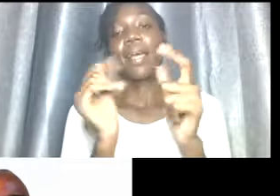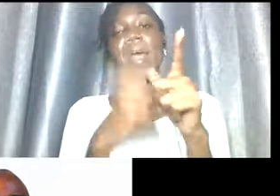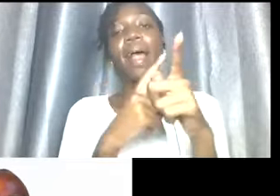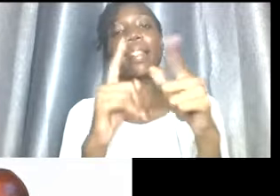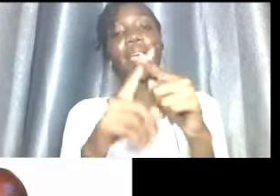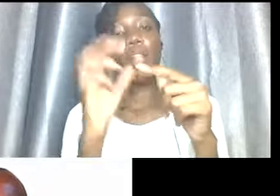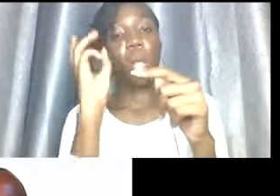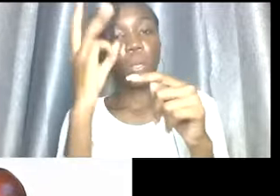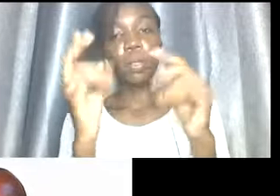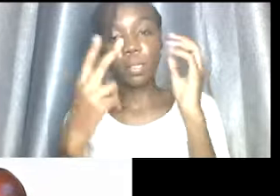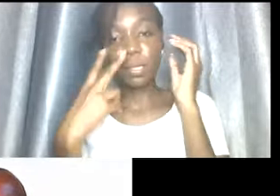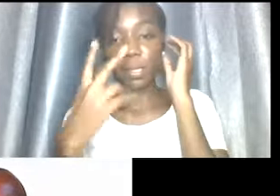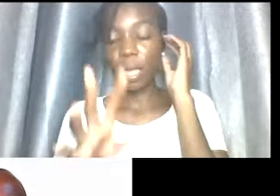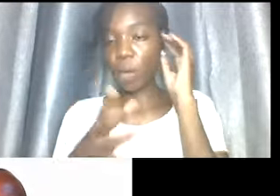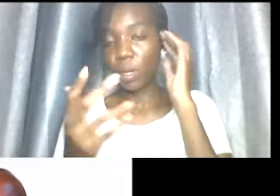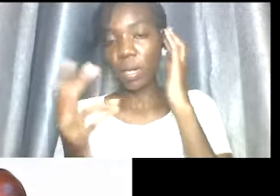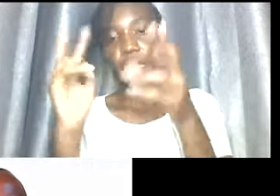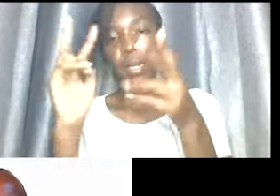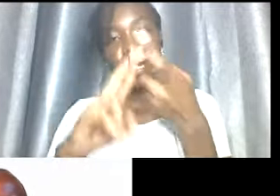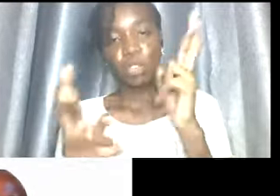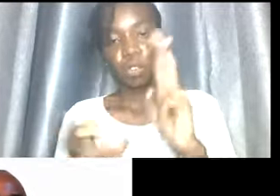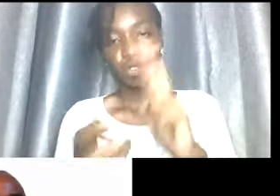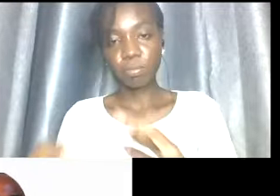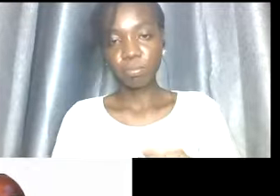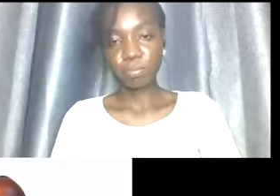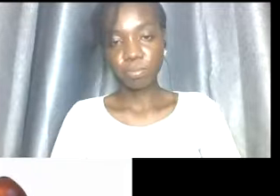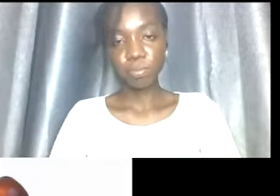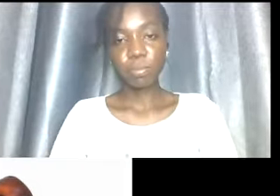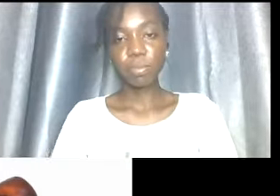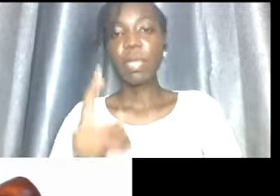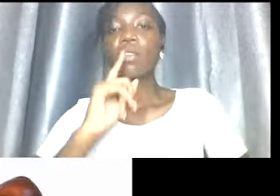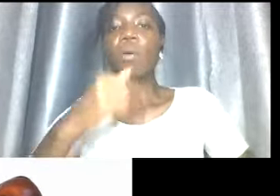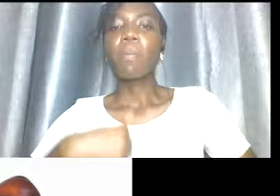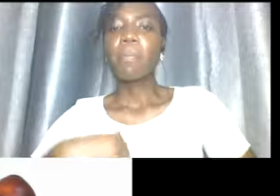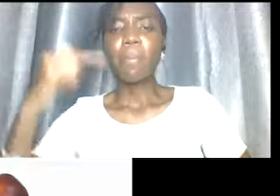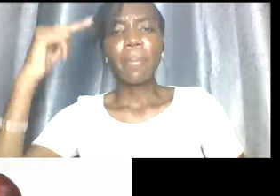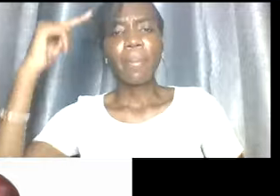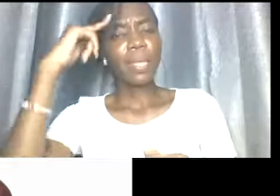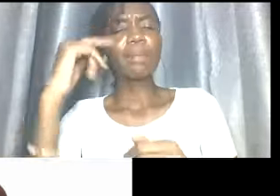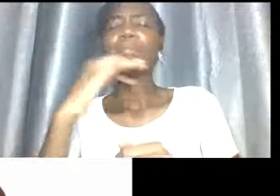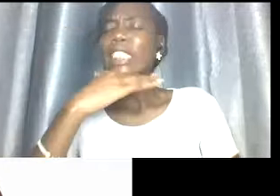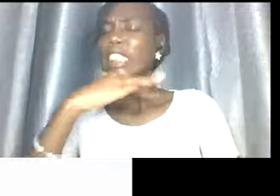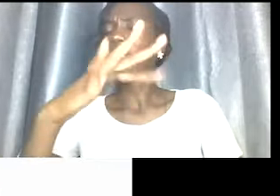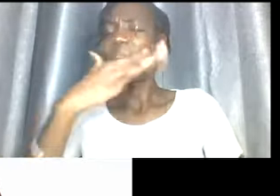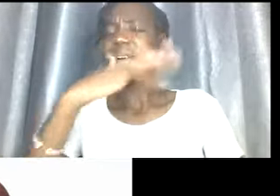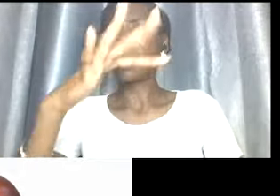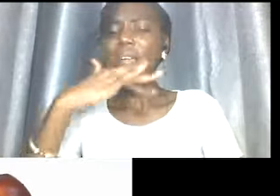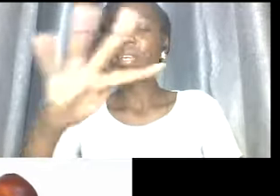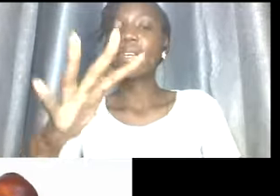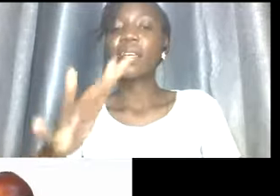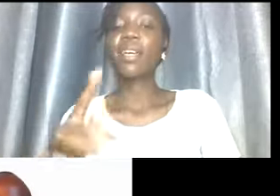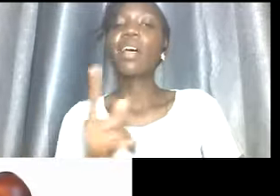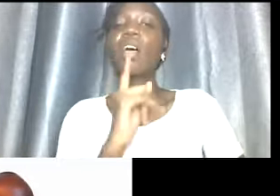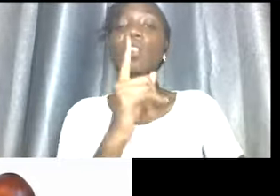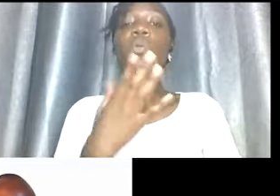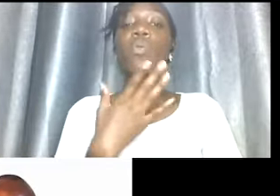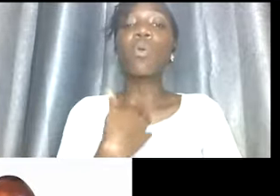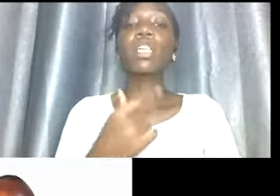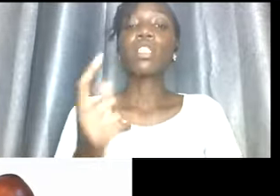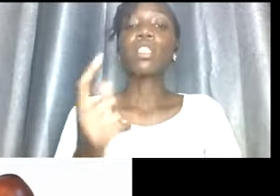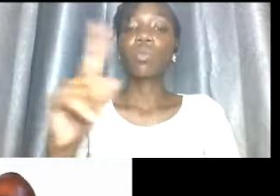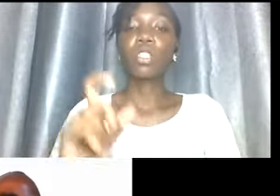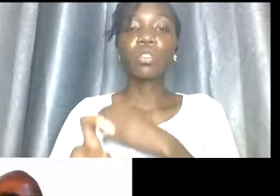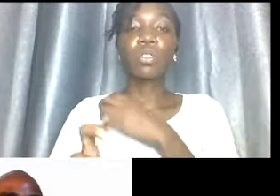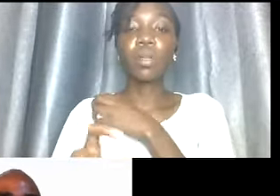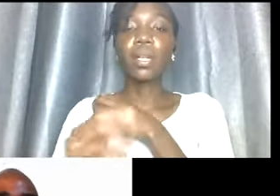any good relationship. I think I've spoken enough. Let me allow time for some questions. Grace, what time are